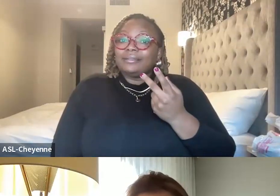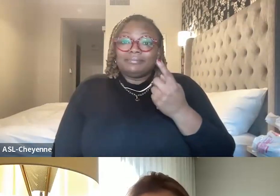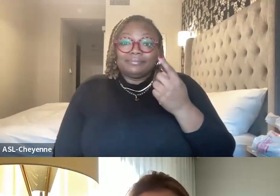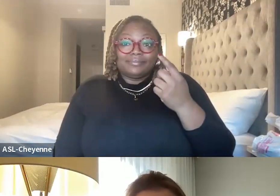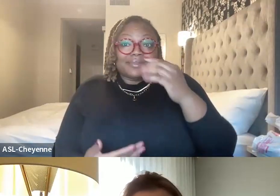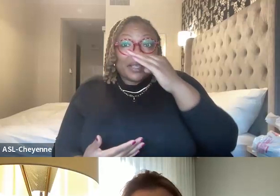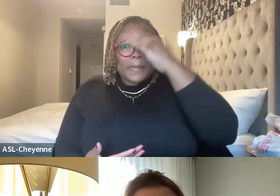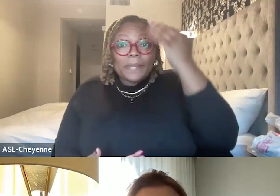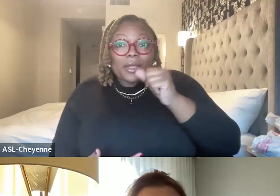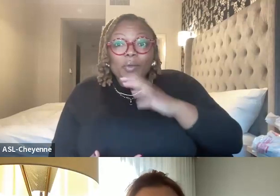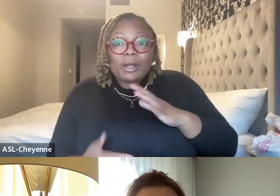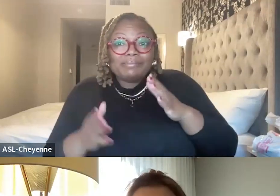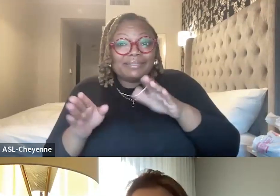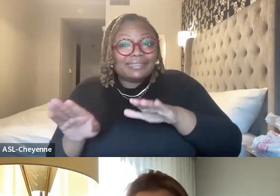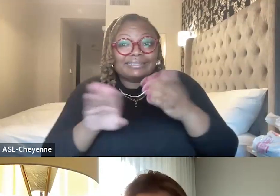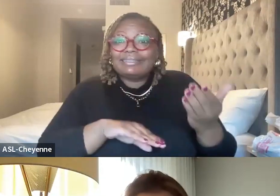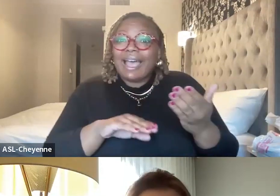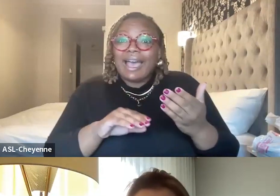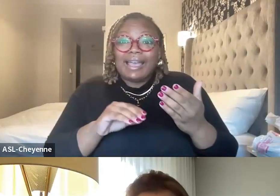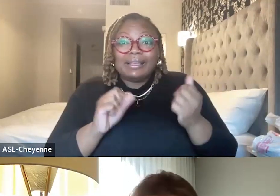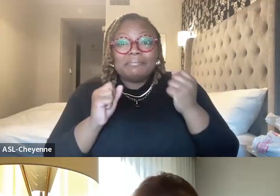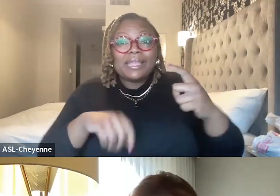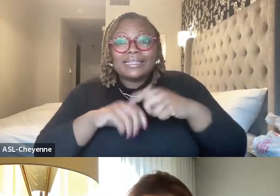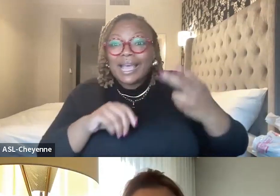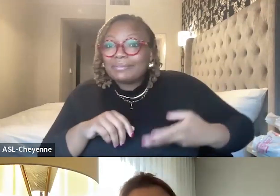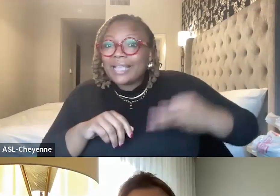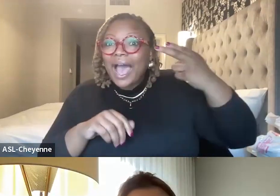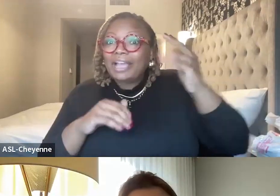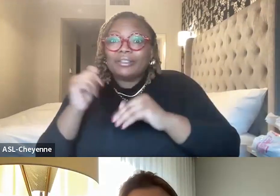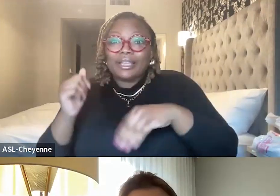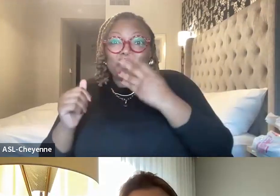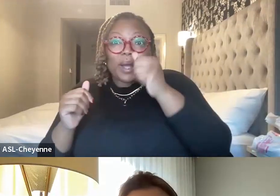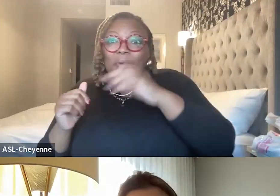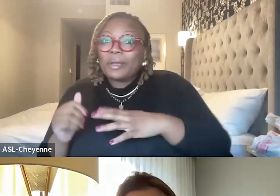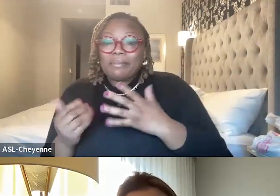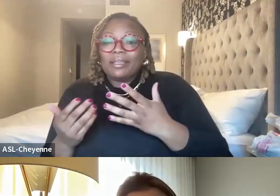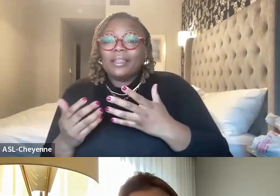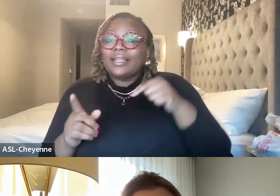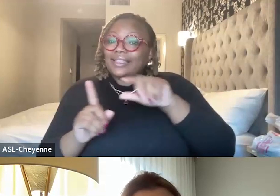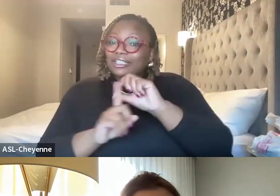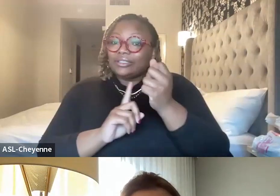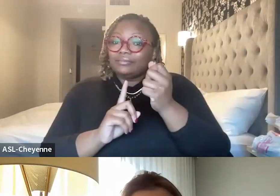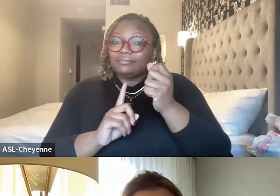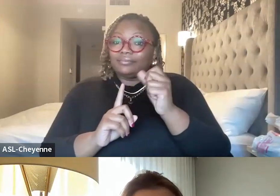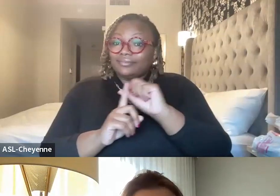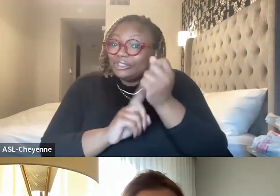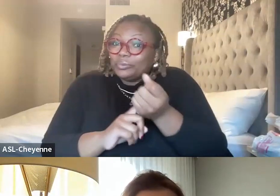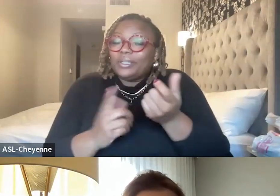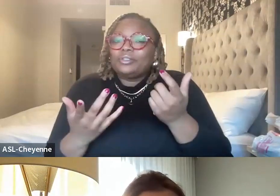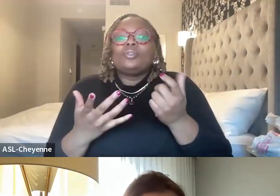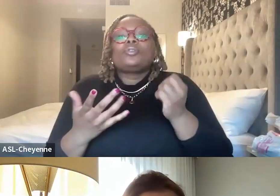women die many times more than white women, in this case. So